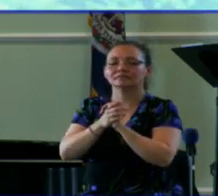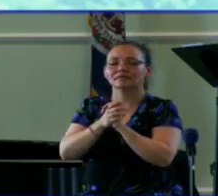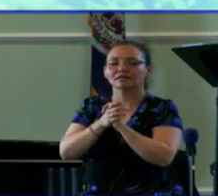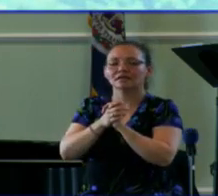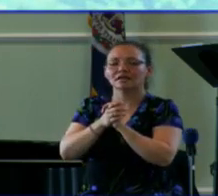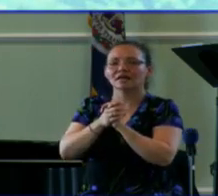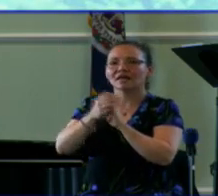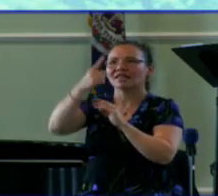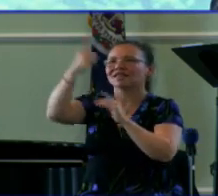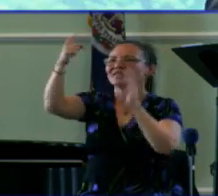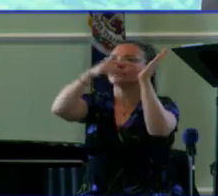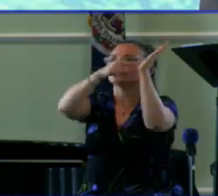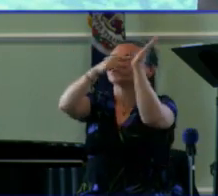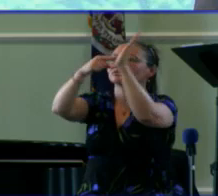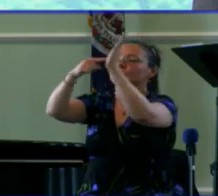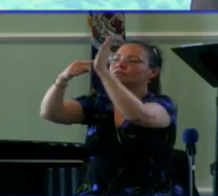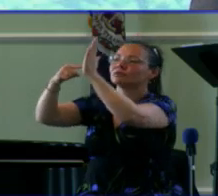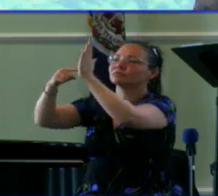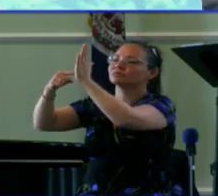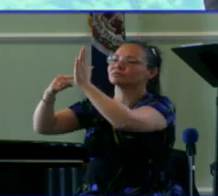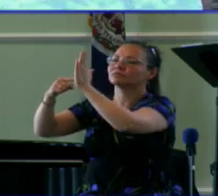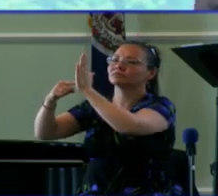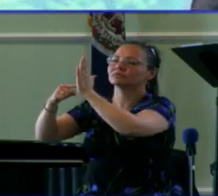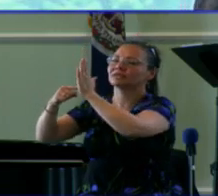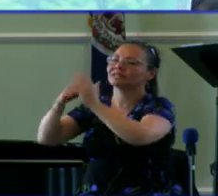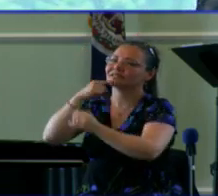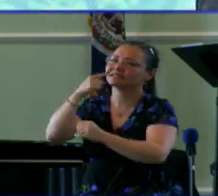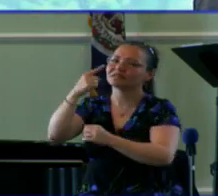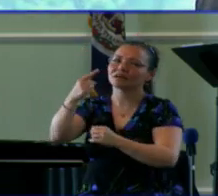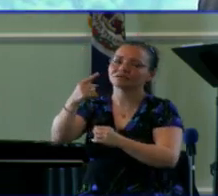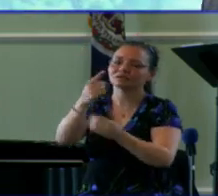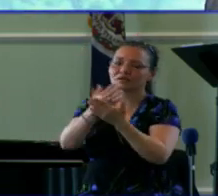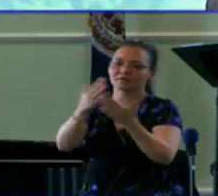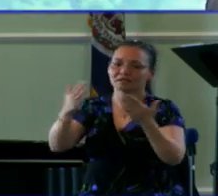because they reveal something. They tell something.